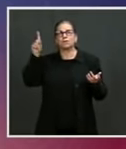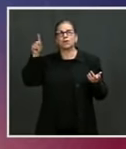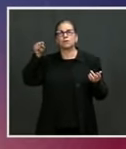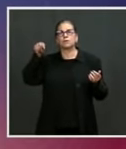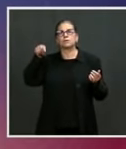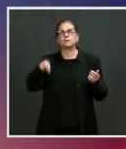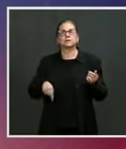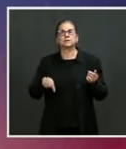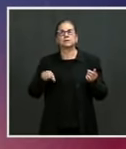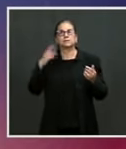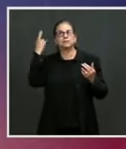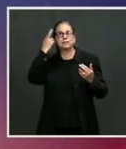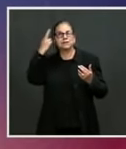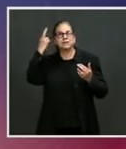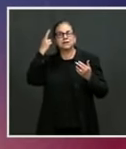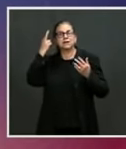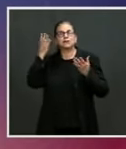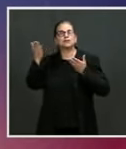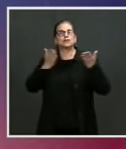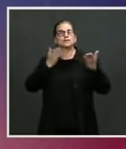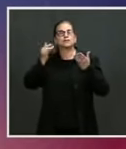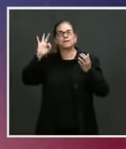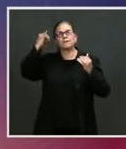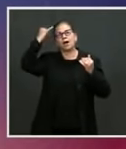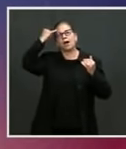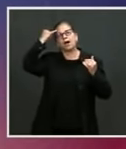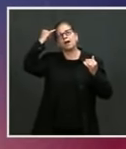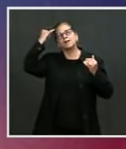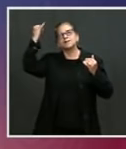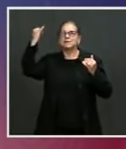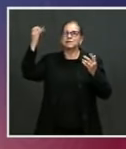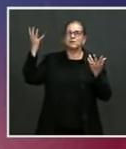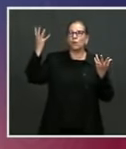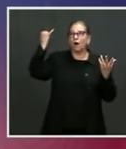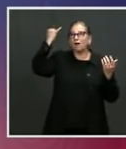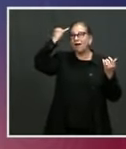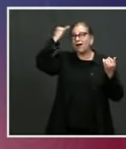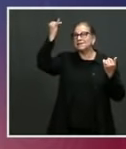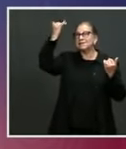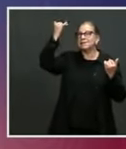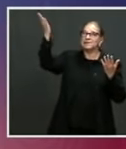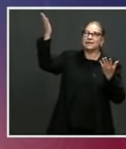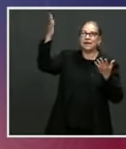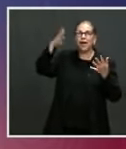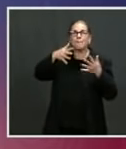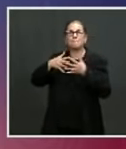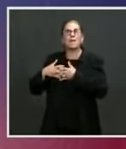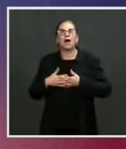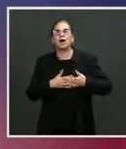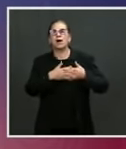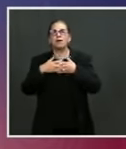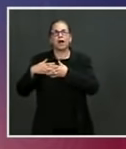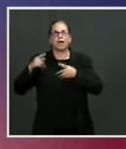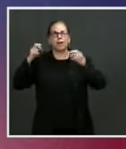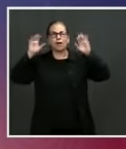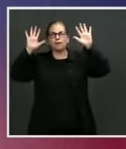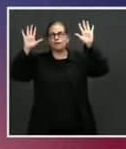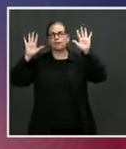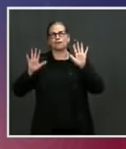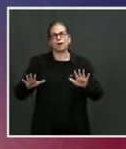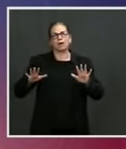The idea of America. It's the greatest idea in the long history of